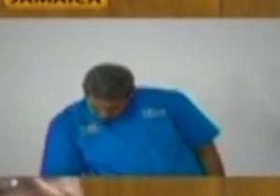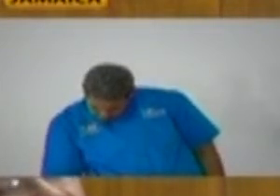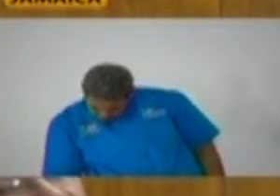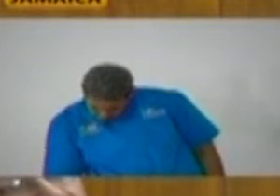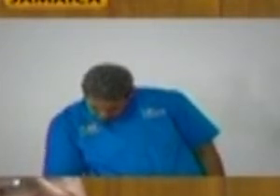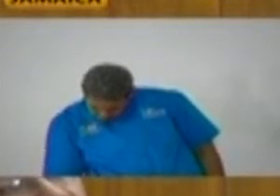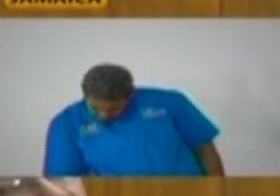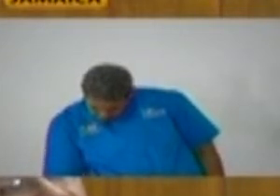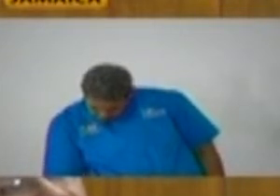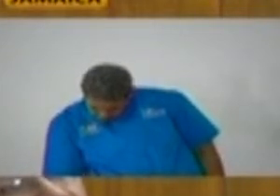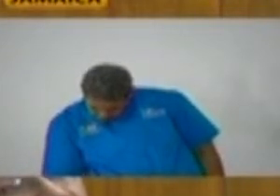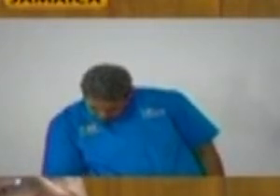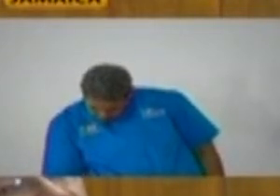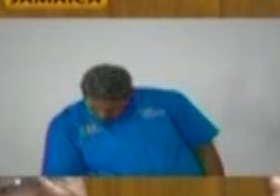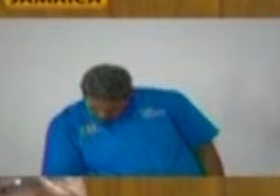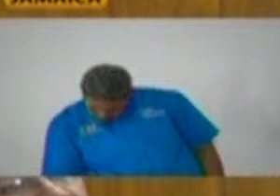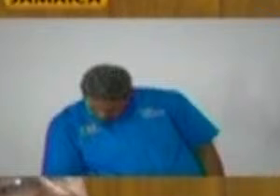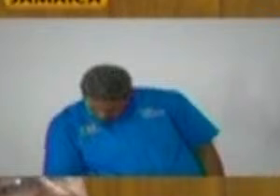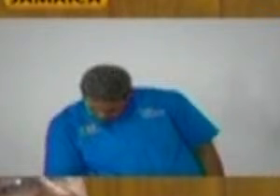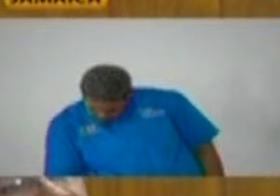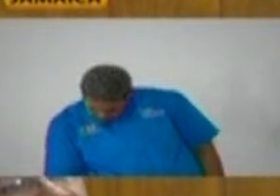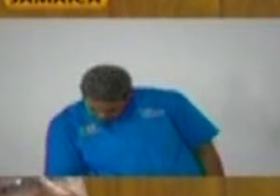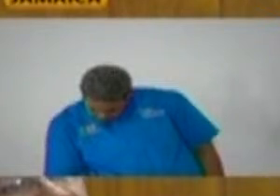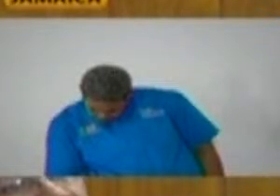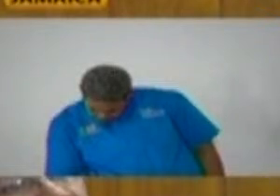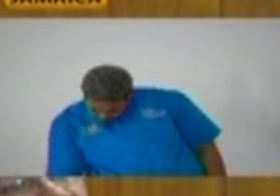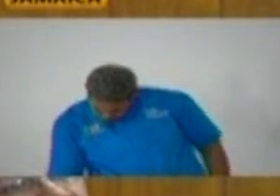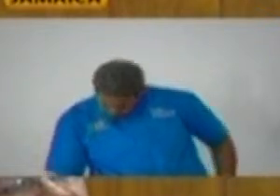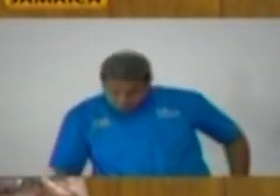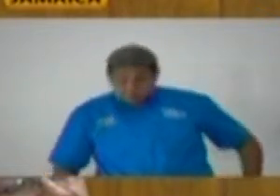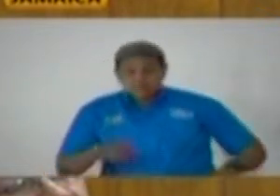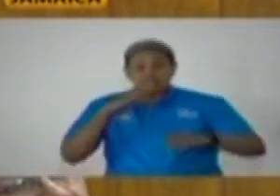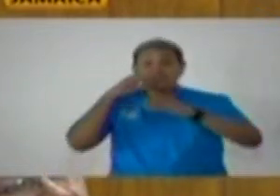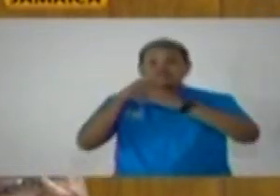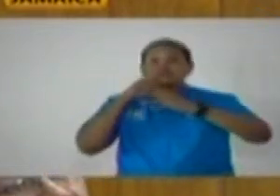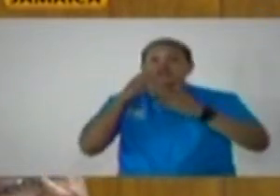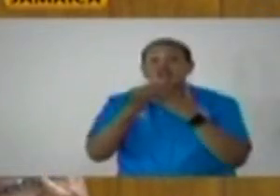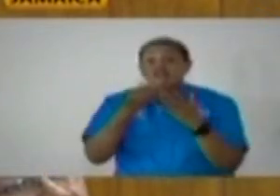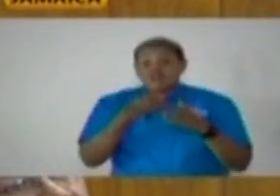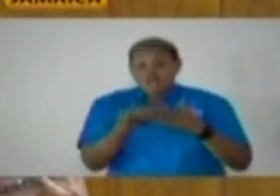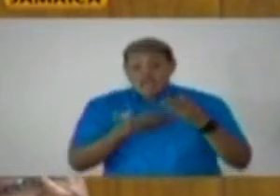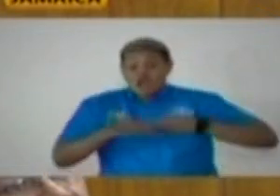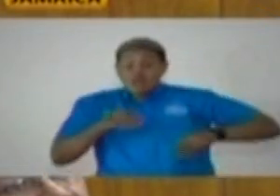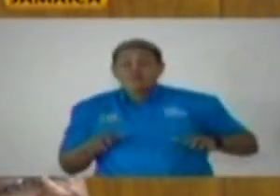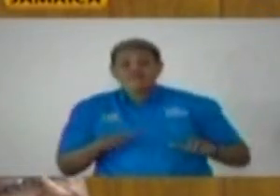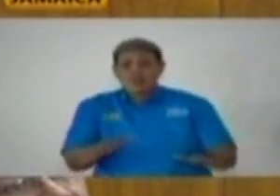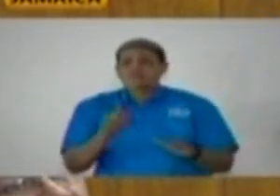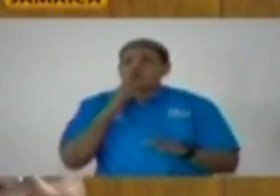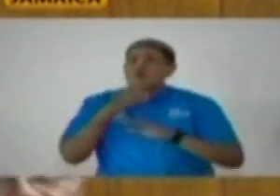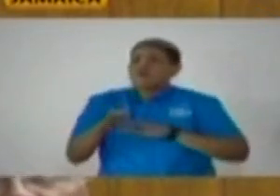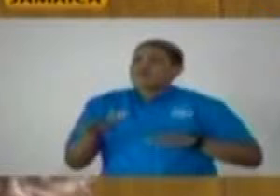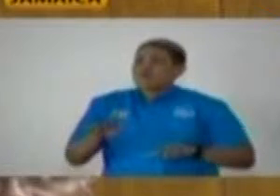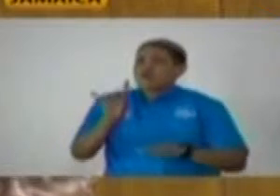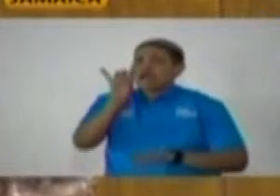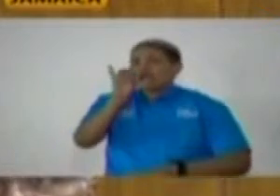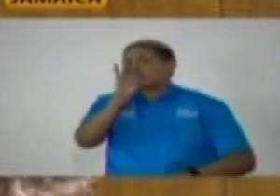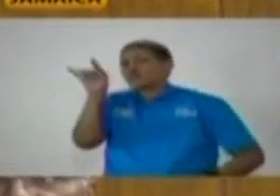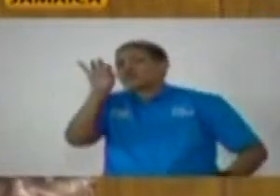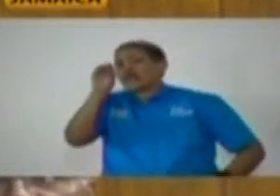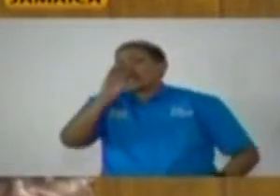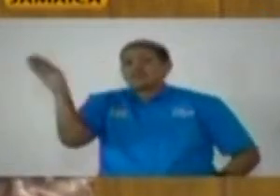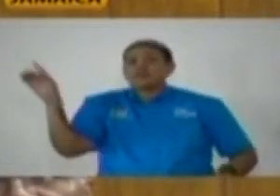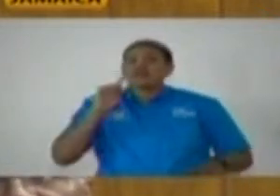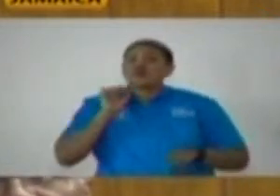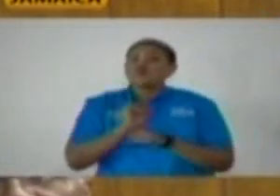in spite of an overperformance of revenues by maybe $80 to $90 billion, in spite of record low